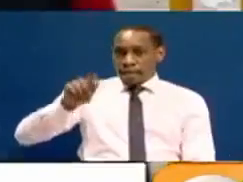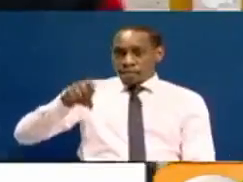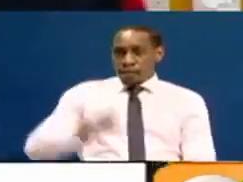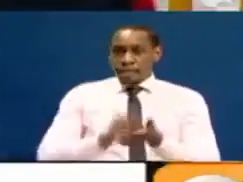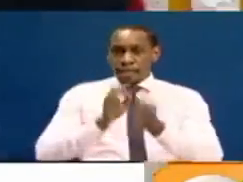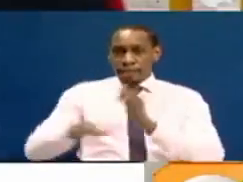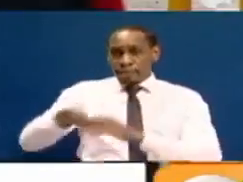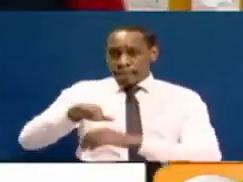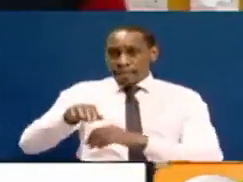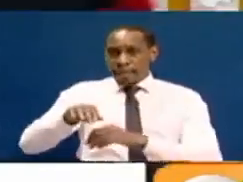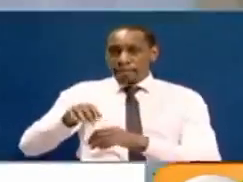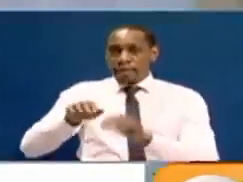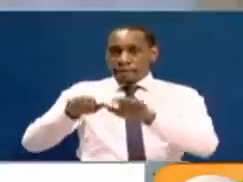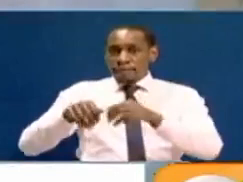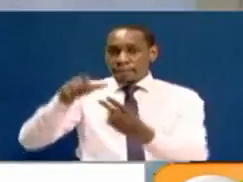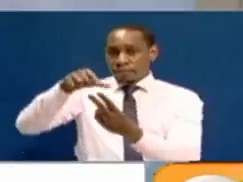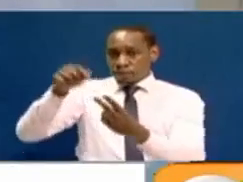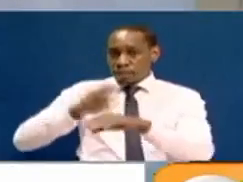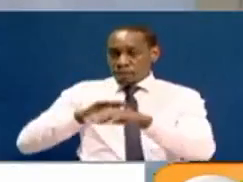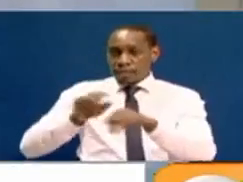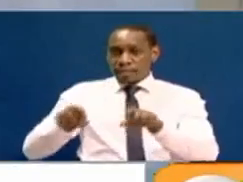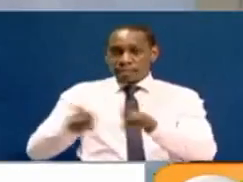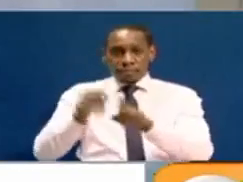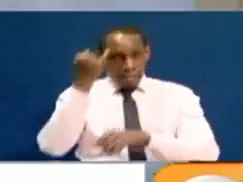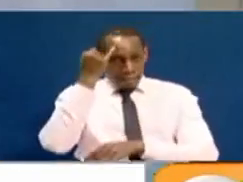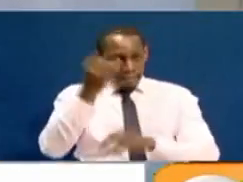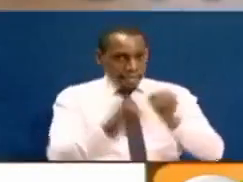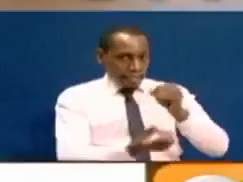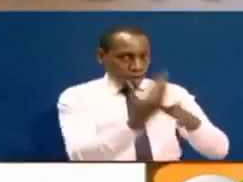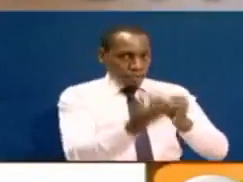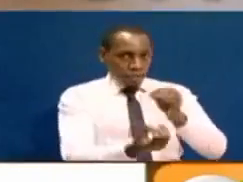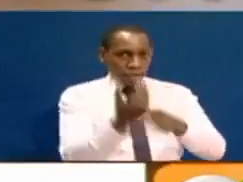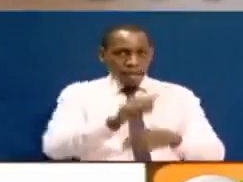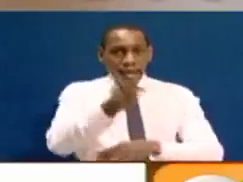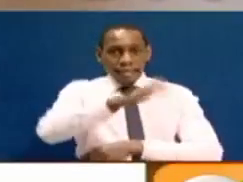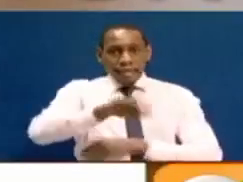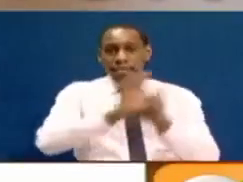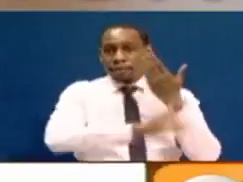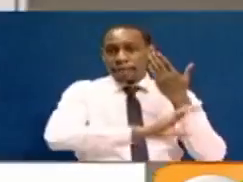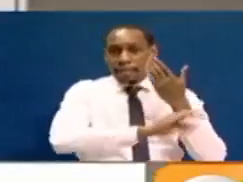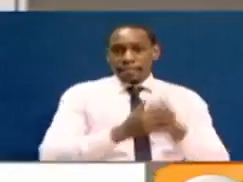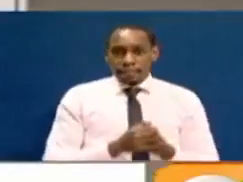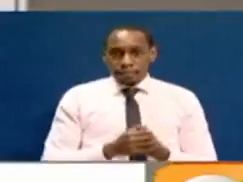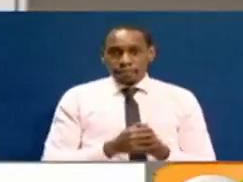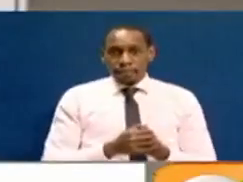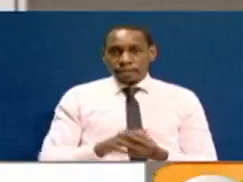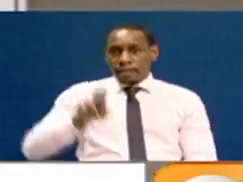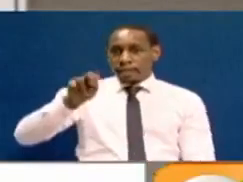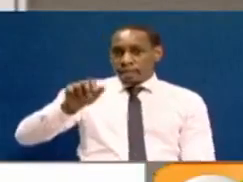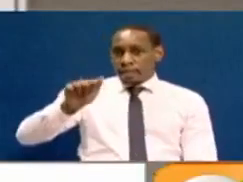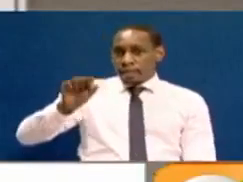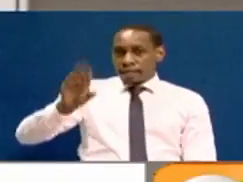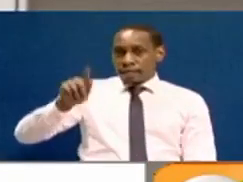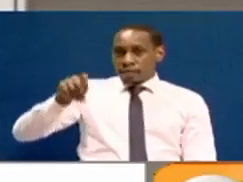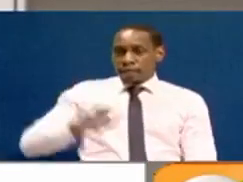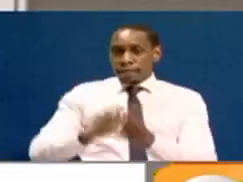at Farmers' Choice is good, then the concept will be rolled out to other parts of the country. NASCOP is